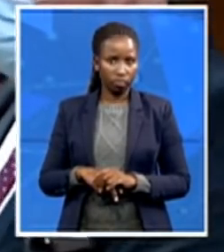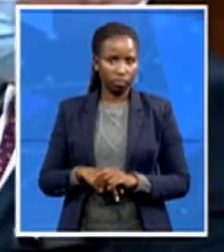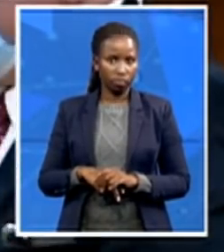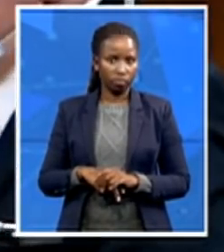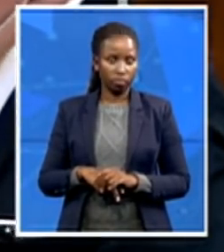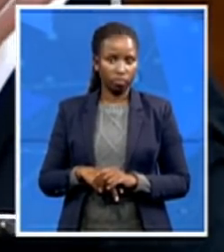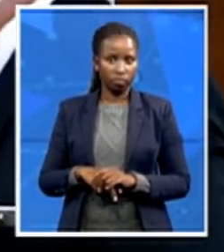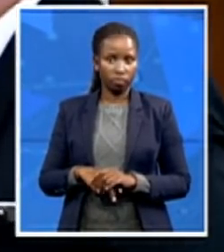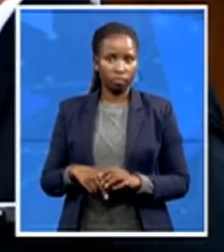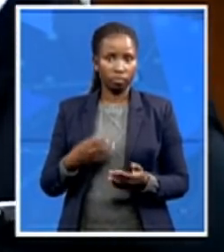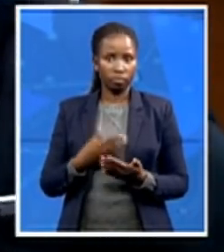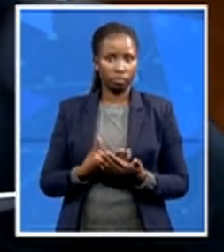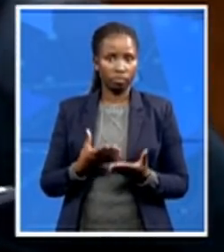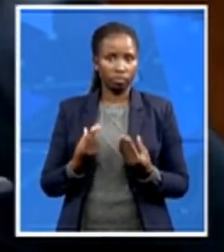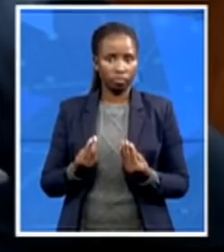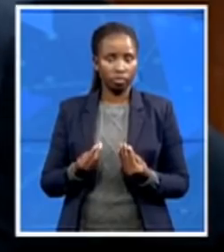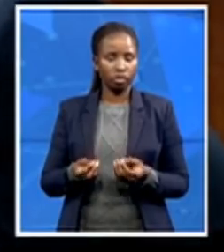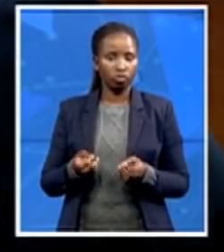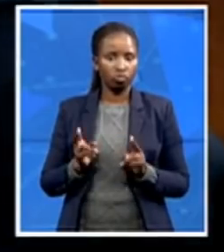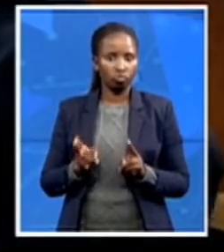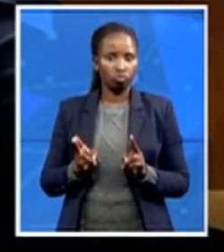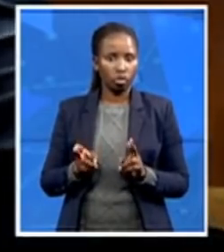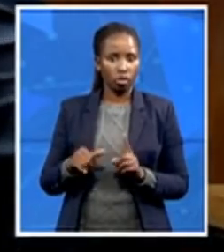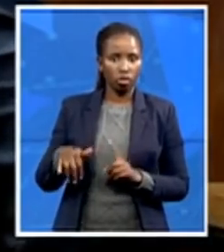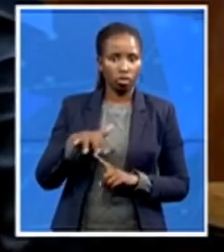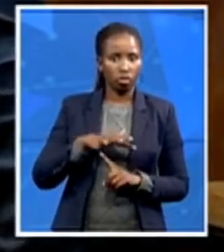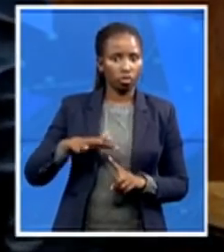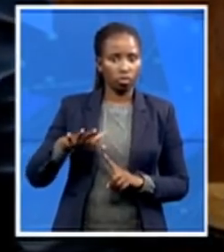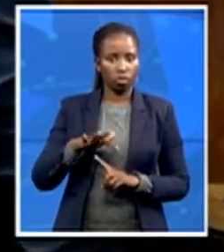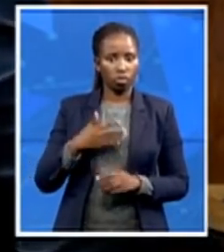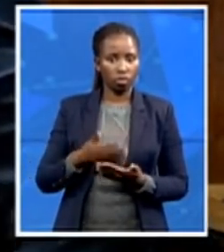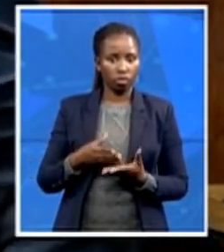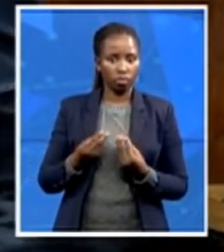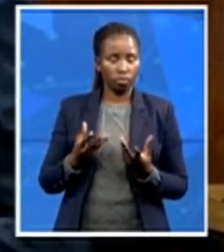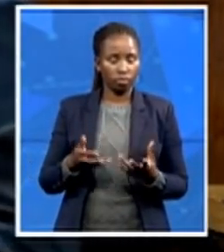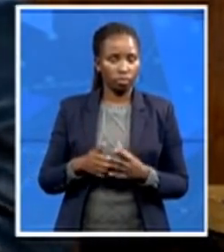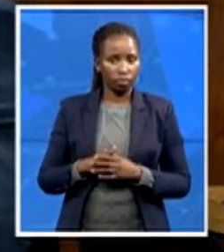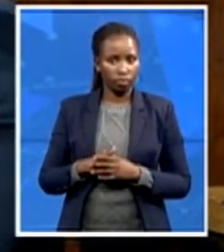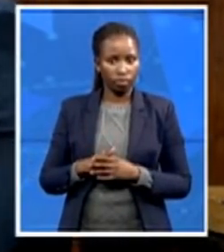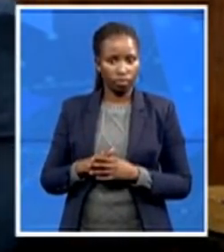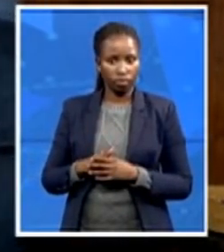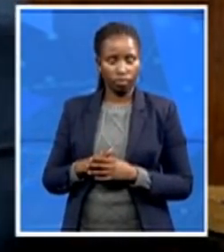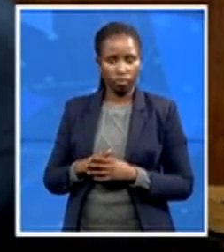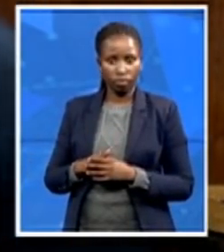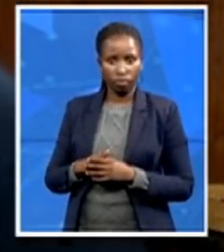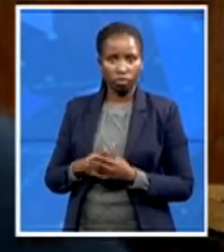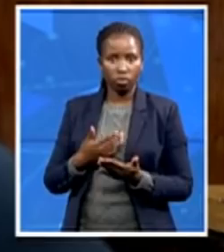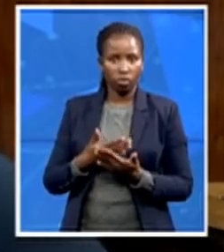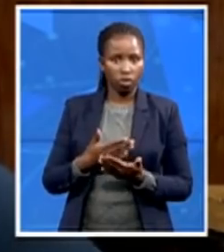if the court pleases you. Okay, when will the passports be handed over? Can I ask them to tell us, then we'll abide, Your Worship.